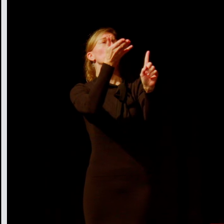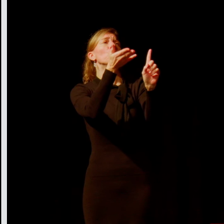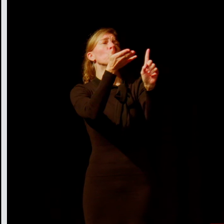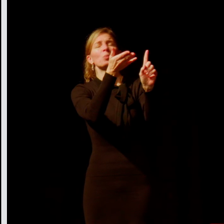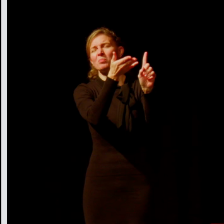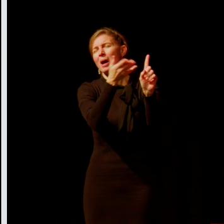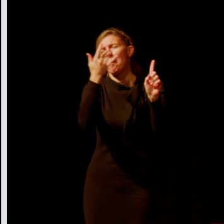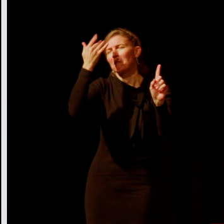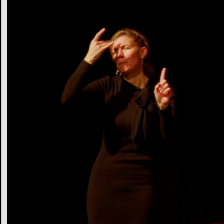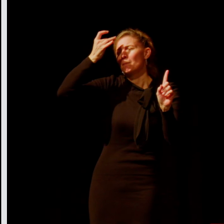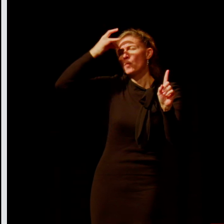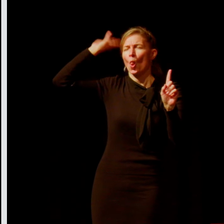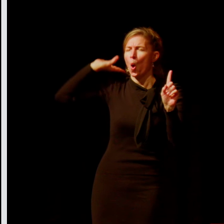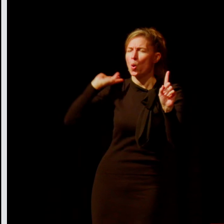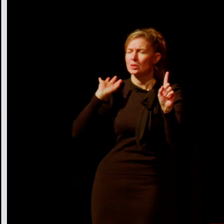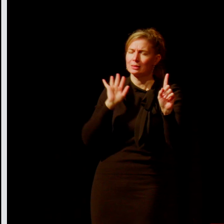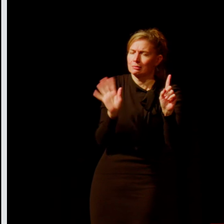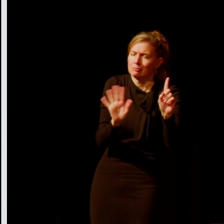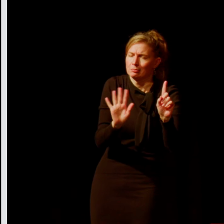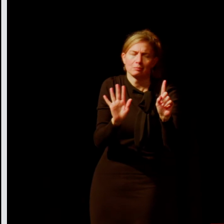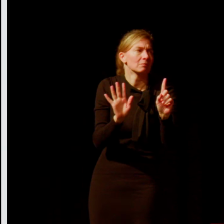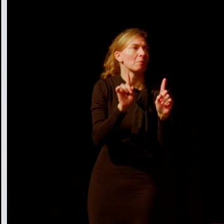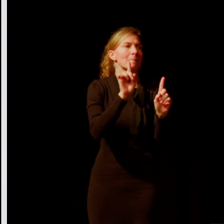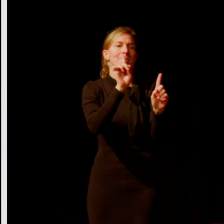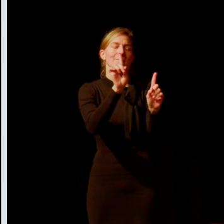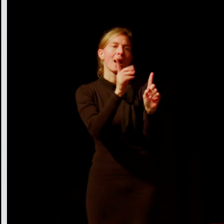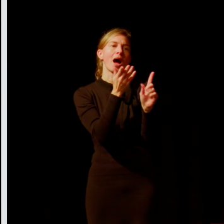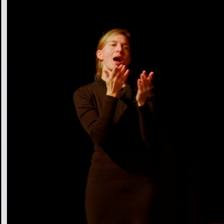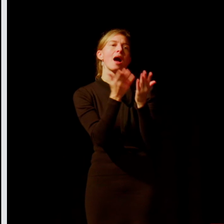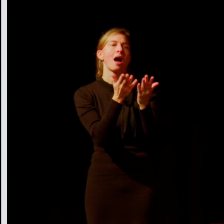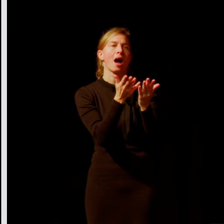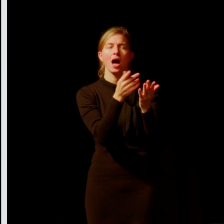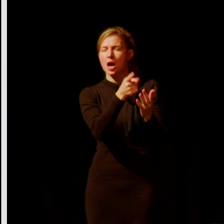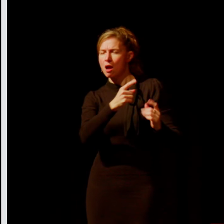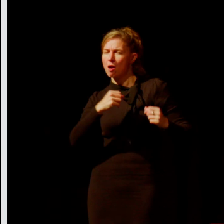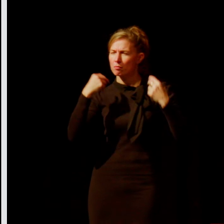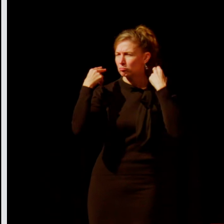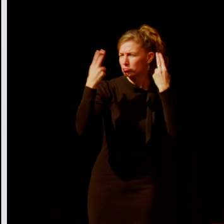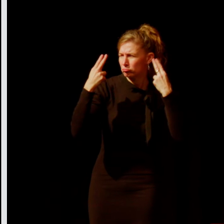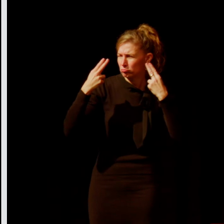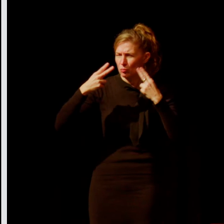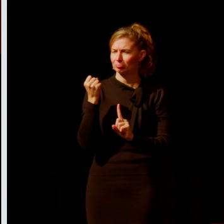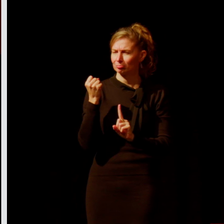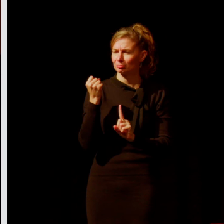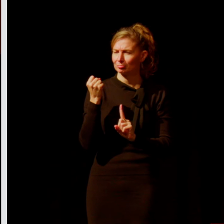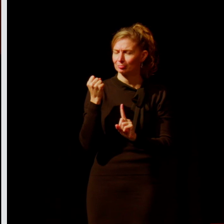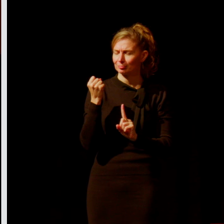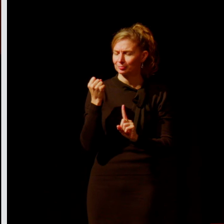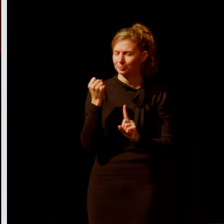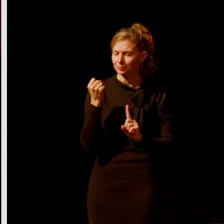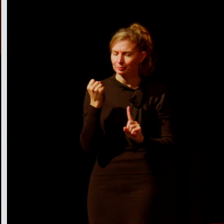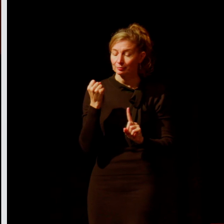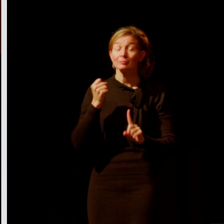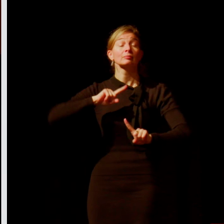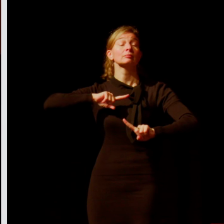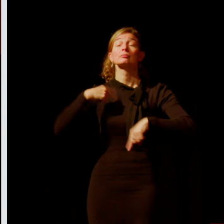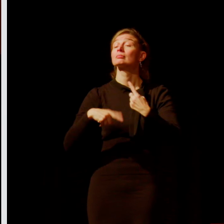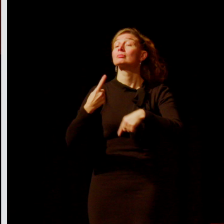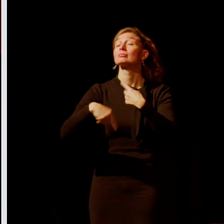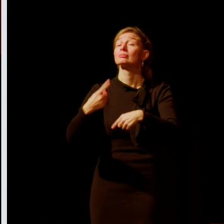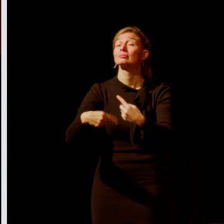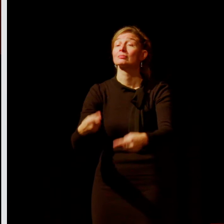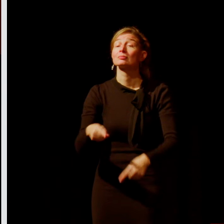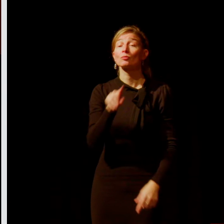the blonde hair. But definitely that world-conquering attitude. Fast forward to